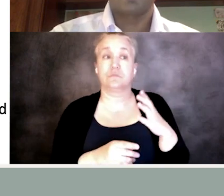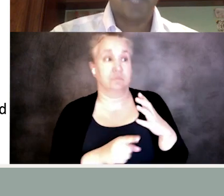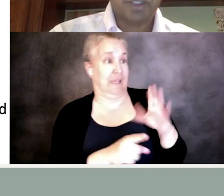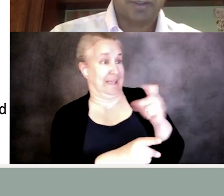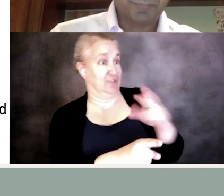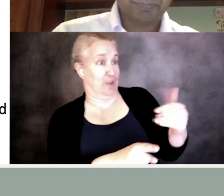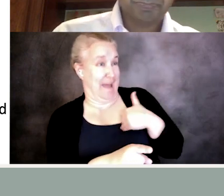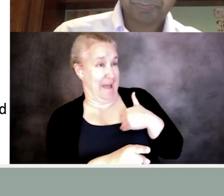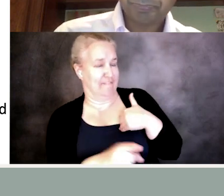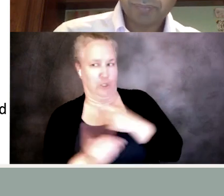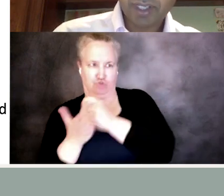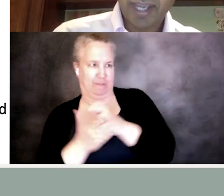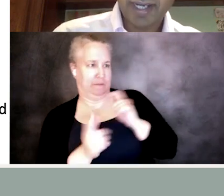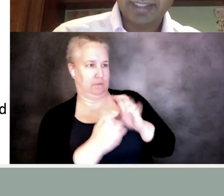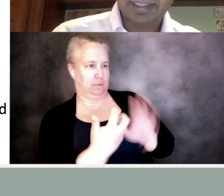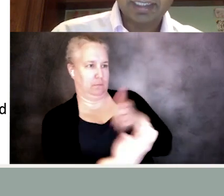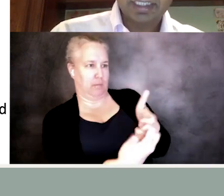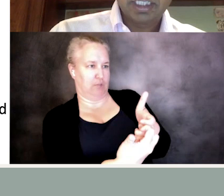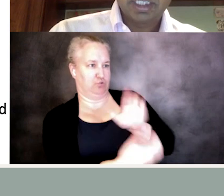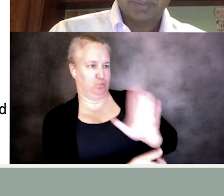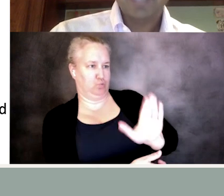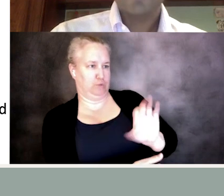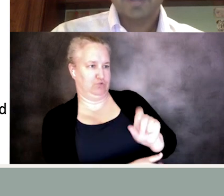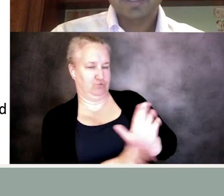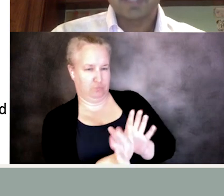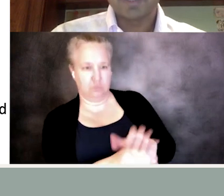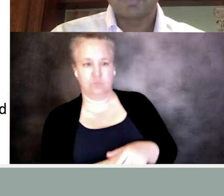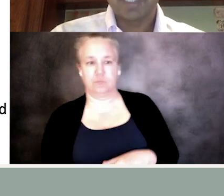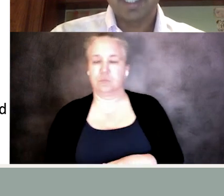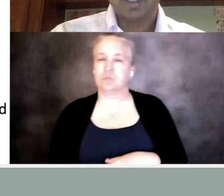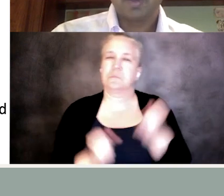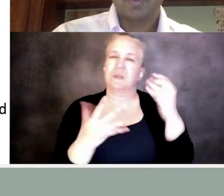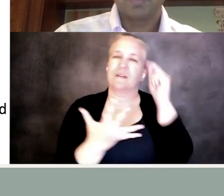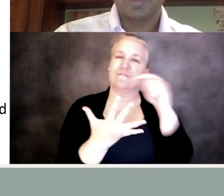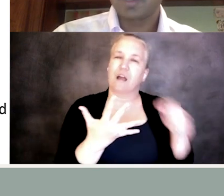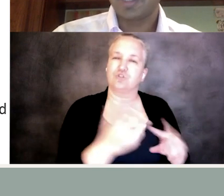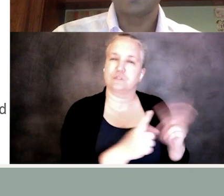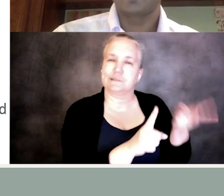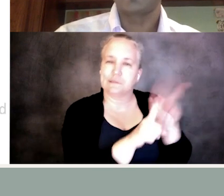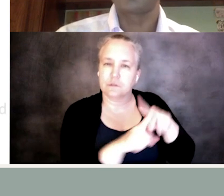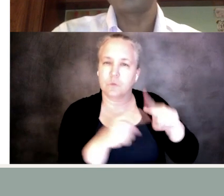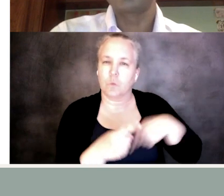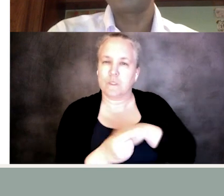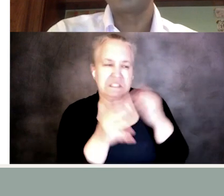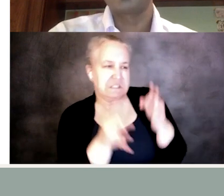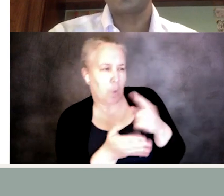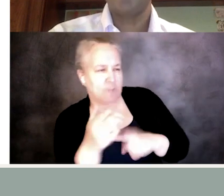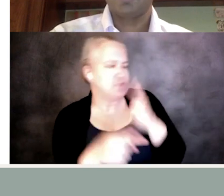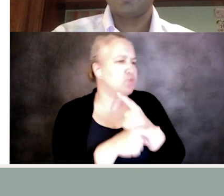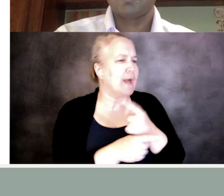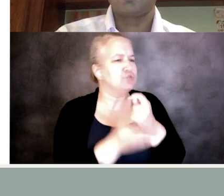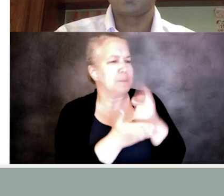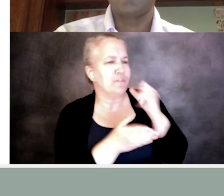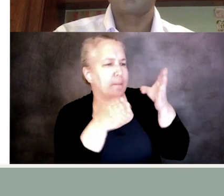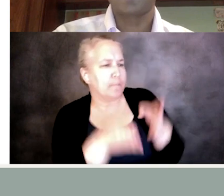treatment to the patient. And various factors come into play when we decide the right treatment for the right